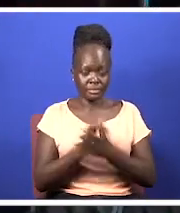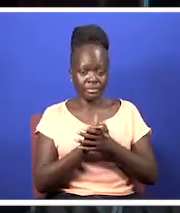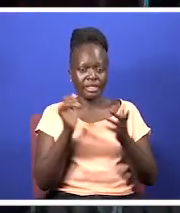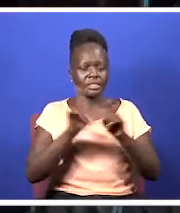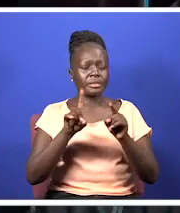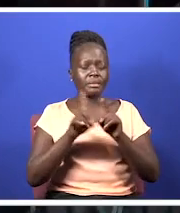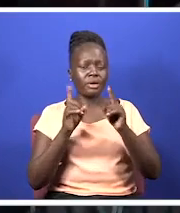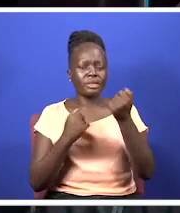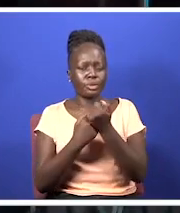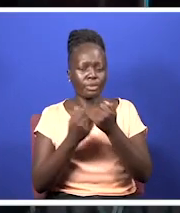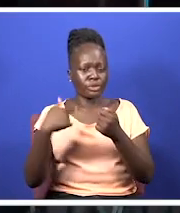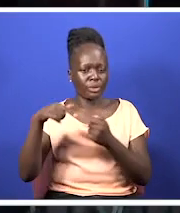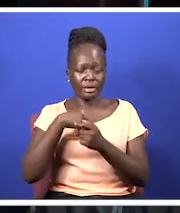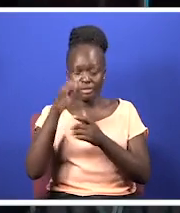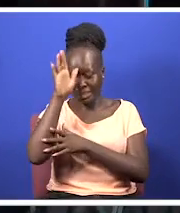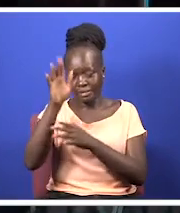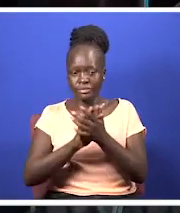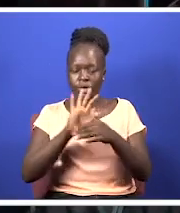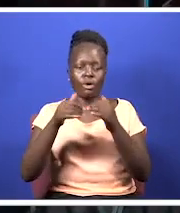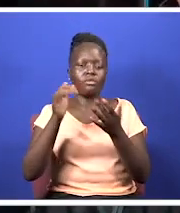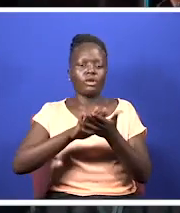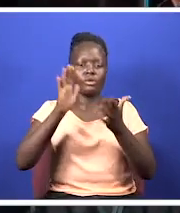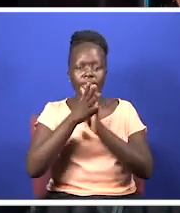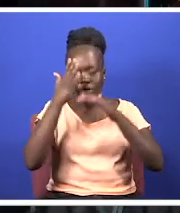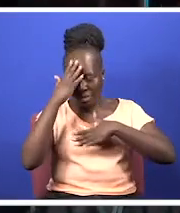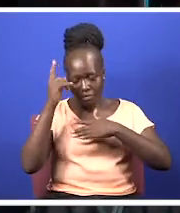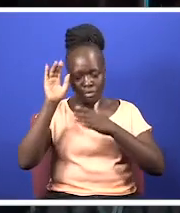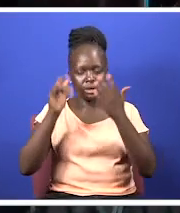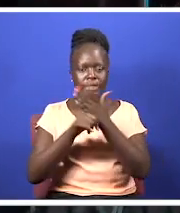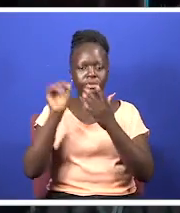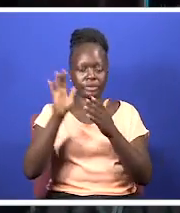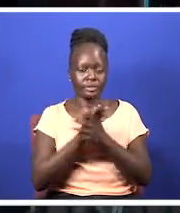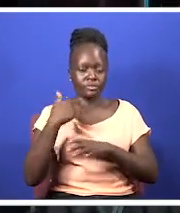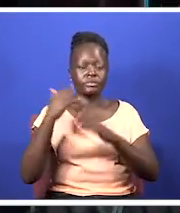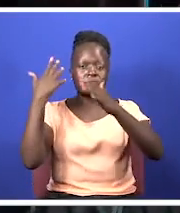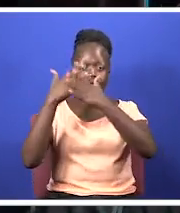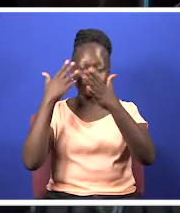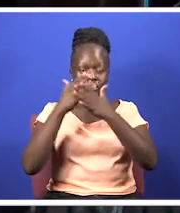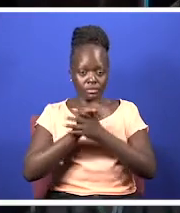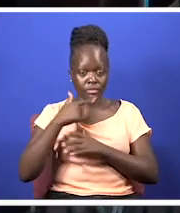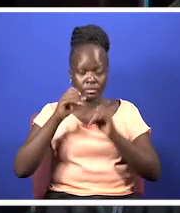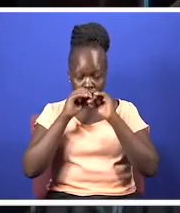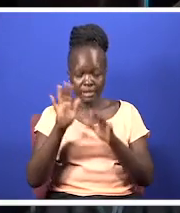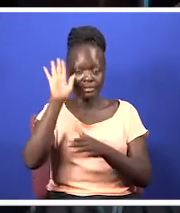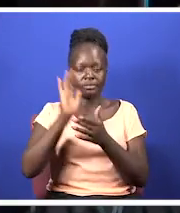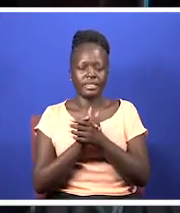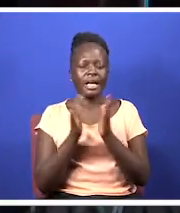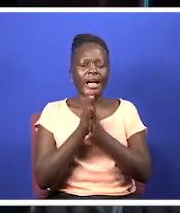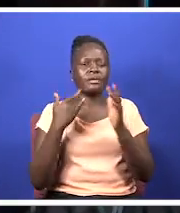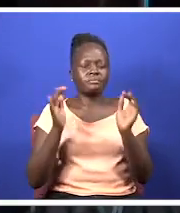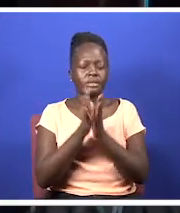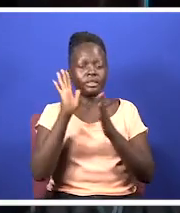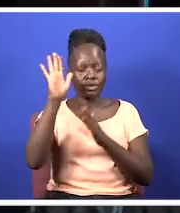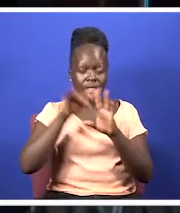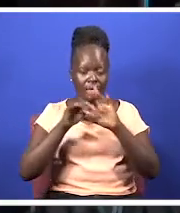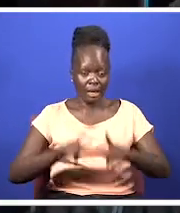may journey with us, oh God, all for the glory and honor of your name. And so we thank you, we bless you, and we